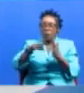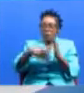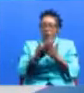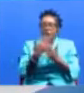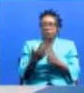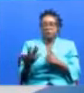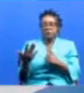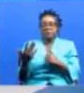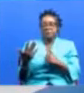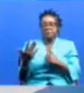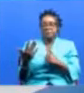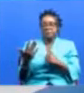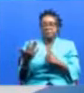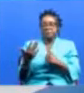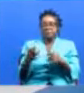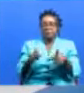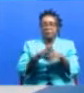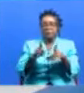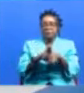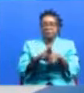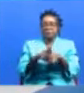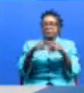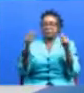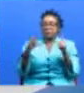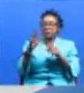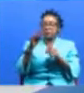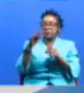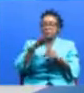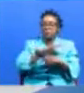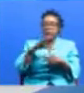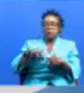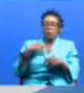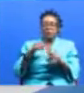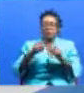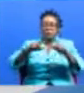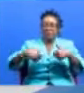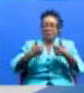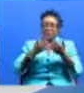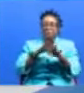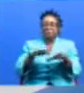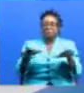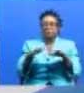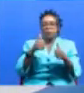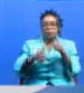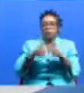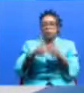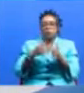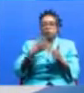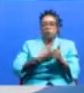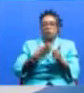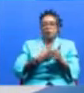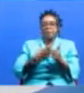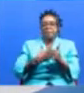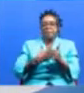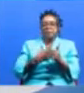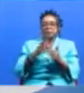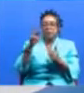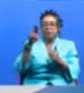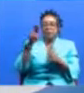documents. The Ethics and Anti-Corruption Commission is seeking to reclaim the piece of land which was initially owned by the Kenya Railways